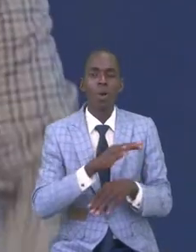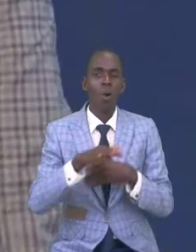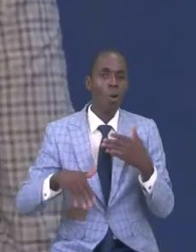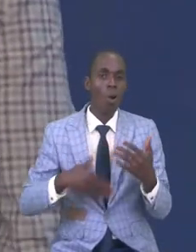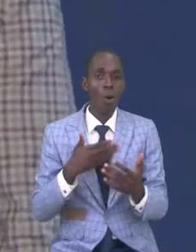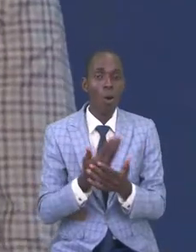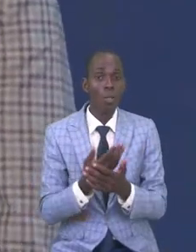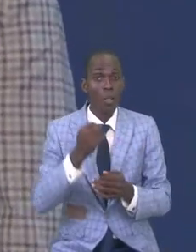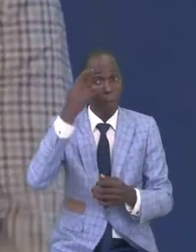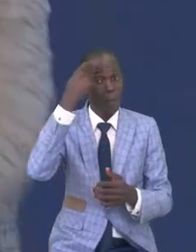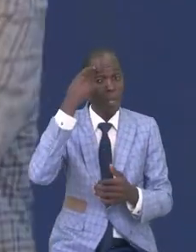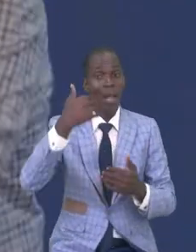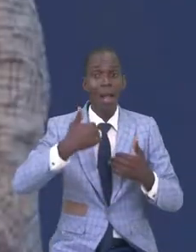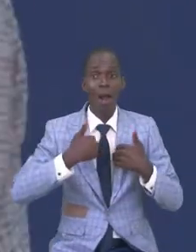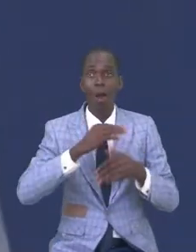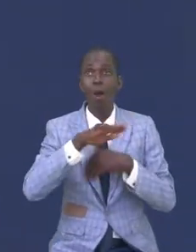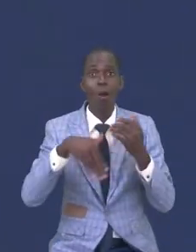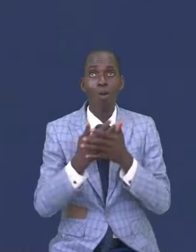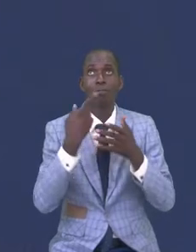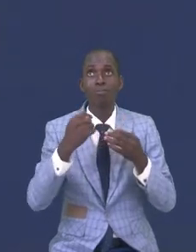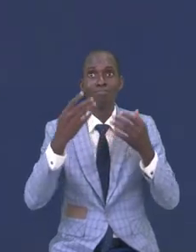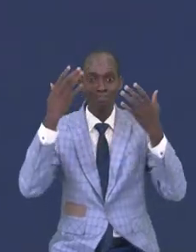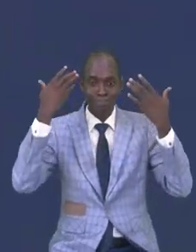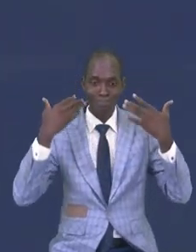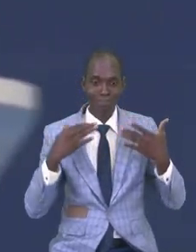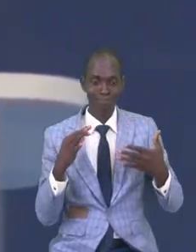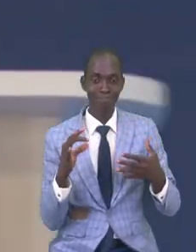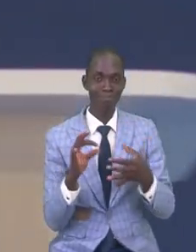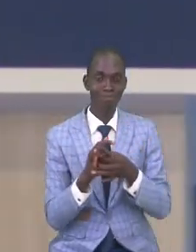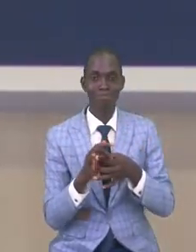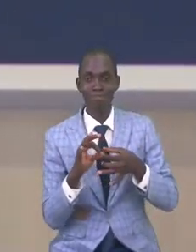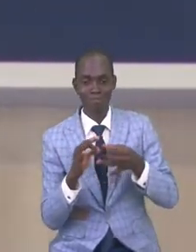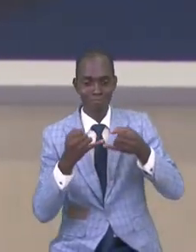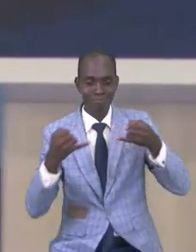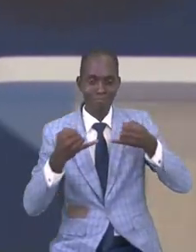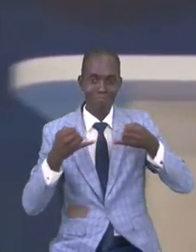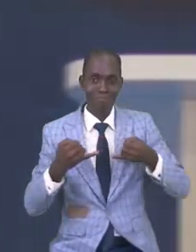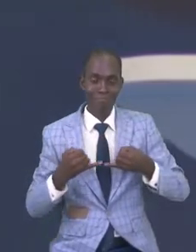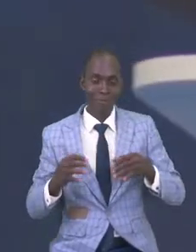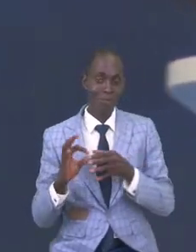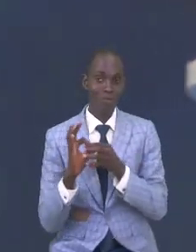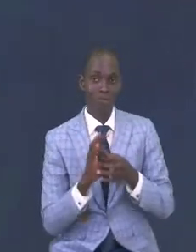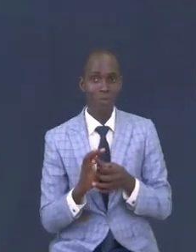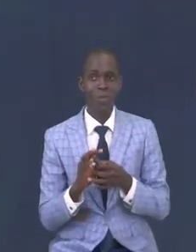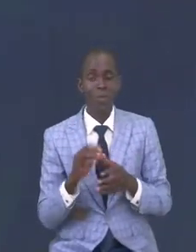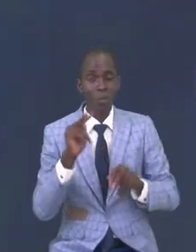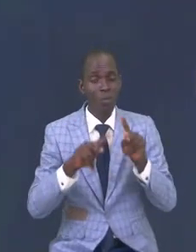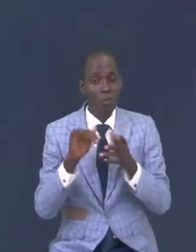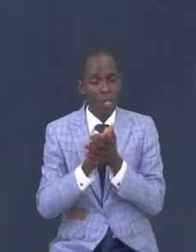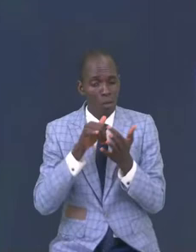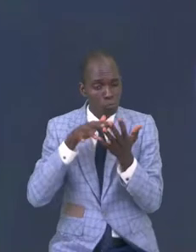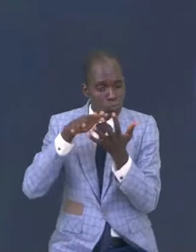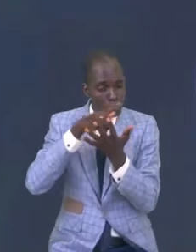connections there. I don't know whether you've studied the brain. Most people don't study the brain. There are things that